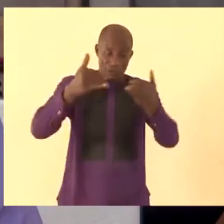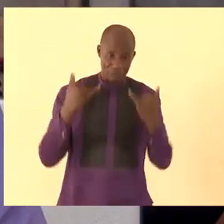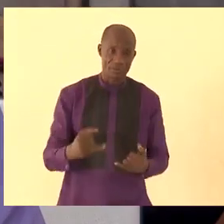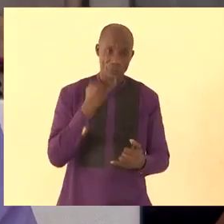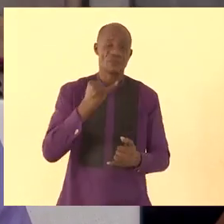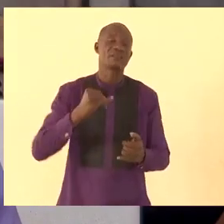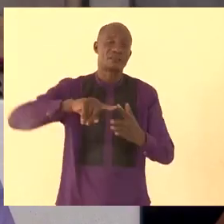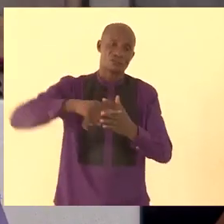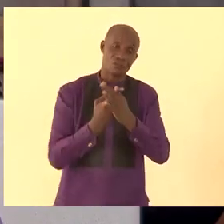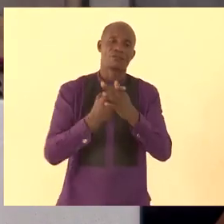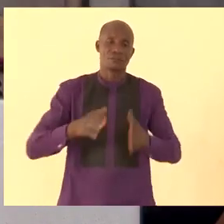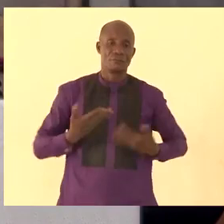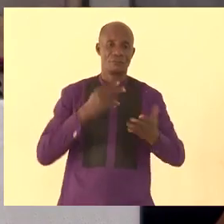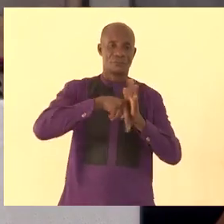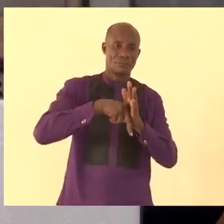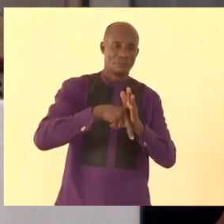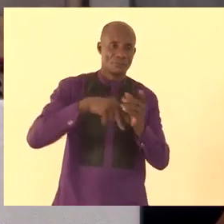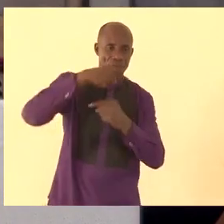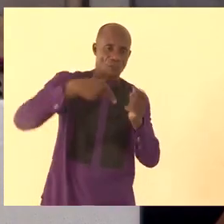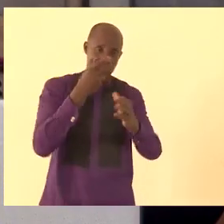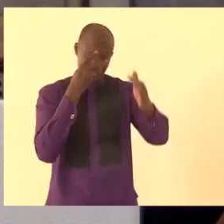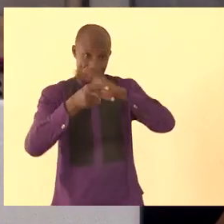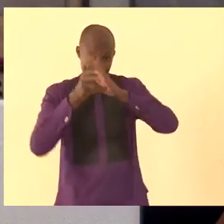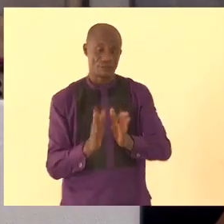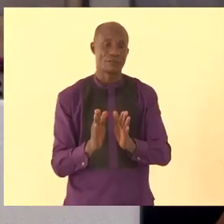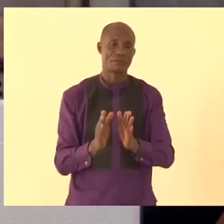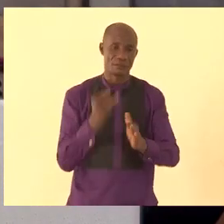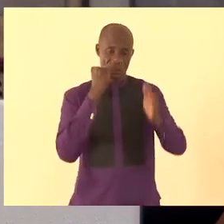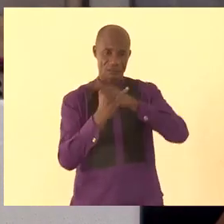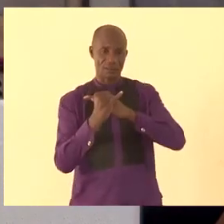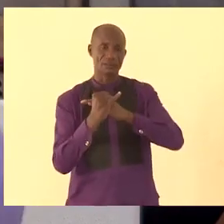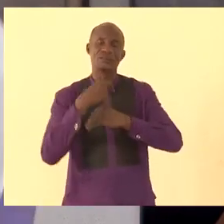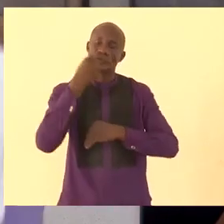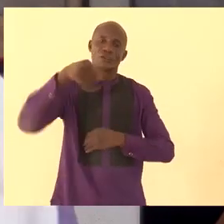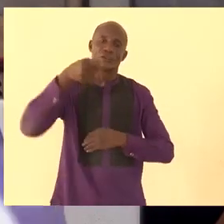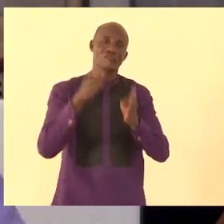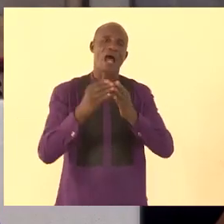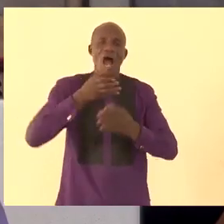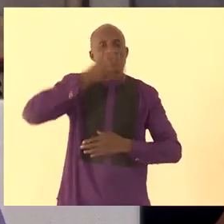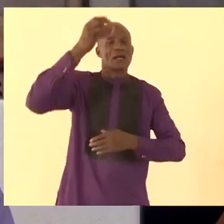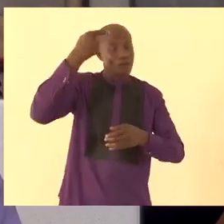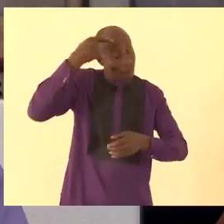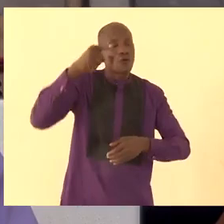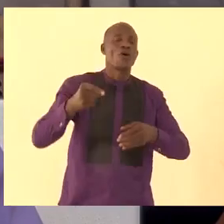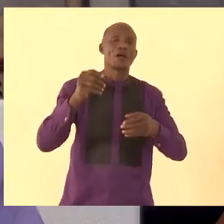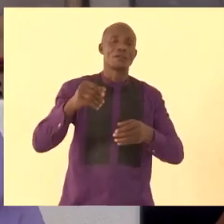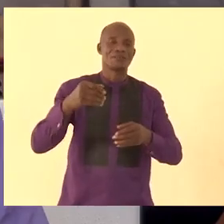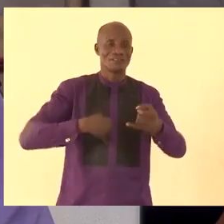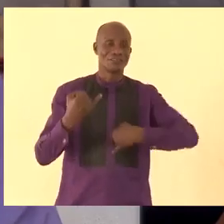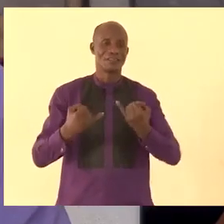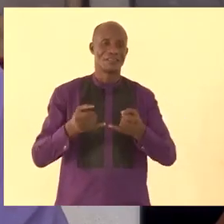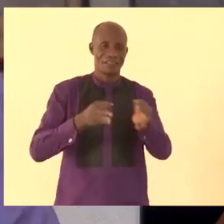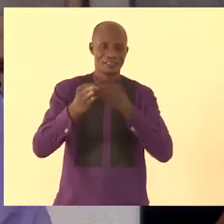our most profound happiness. When Prophet Isaiah says to Jerusalem, shout for joy, he